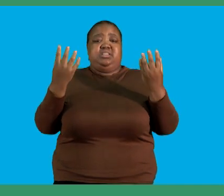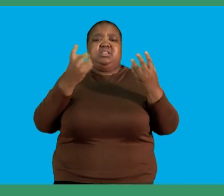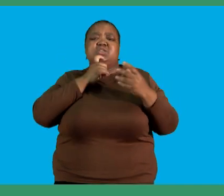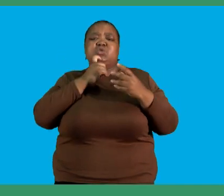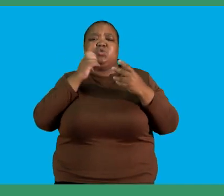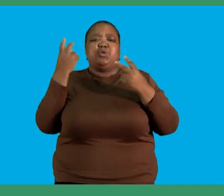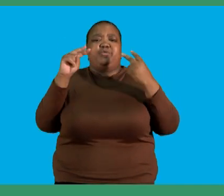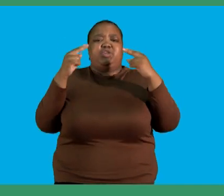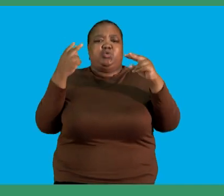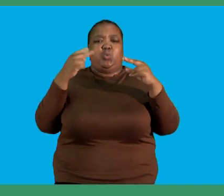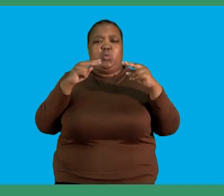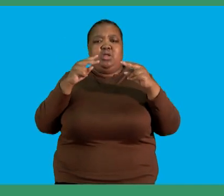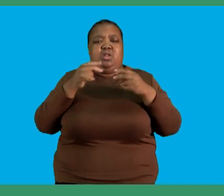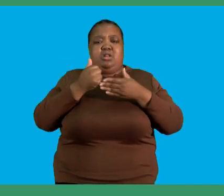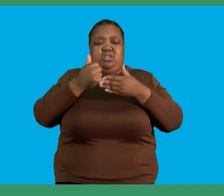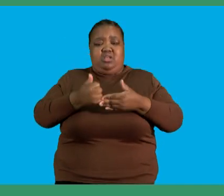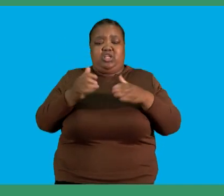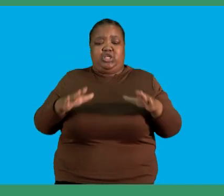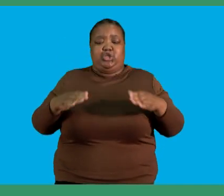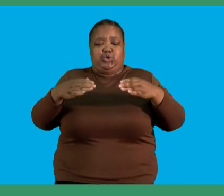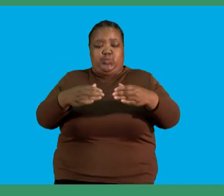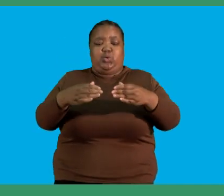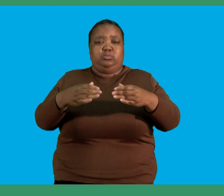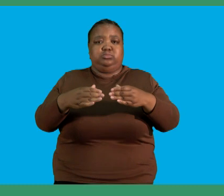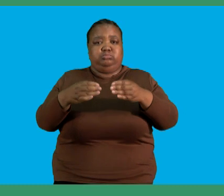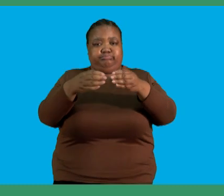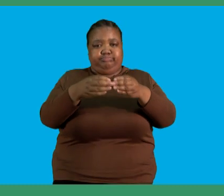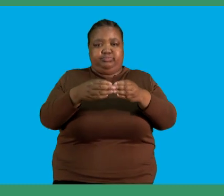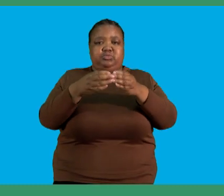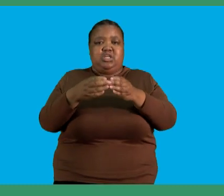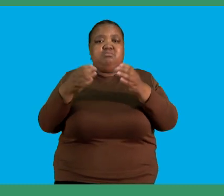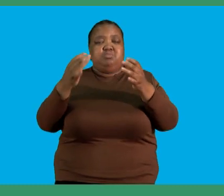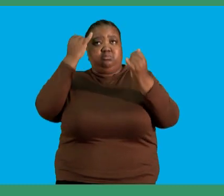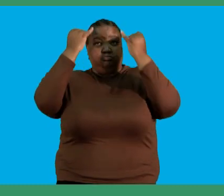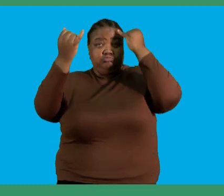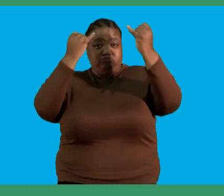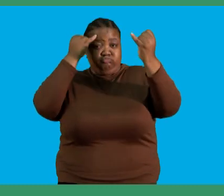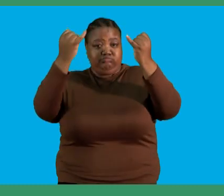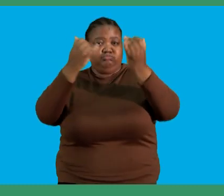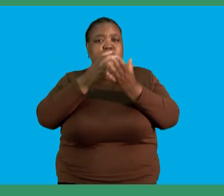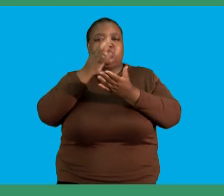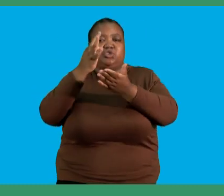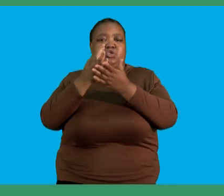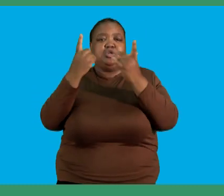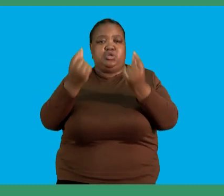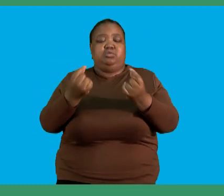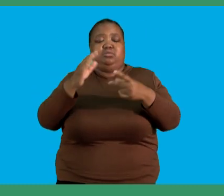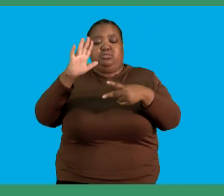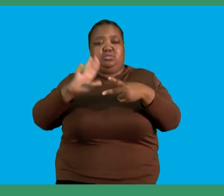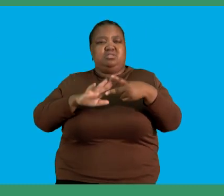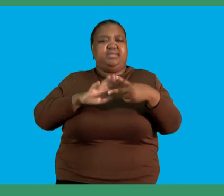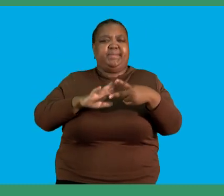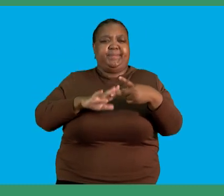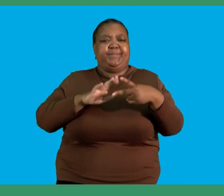visual aid for small groups during a brainstorming session. That is your statement A. And statement B says a